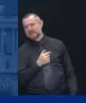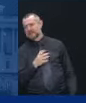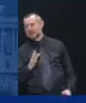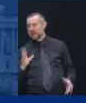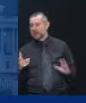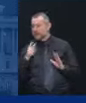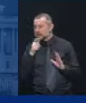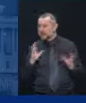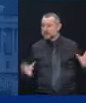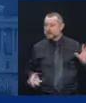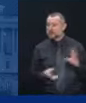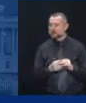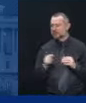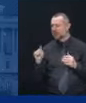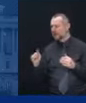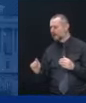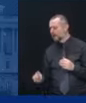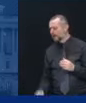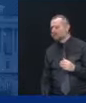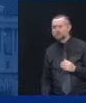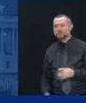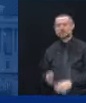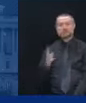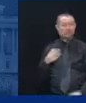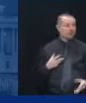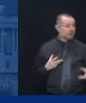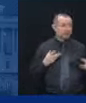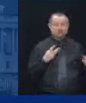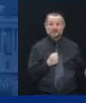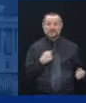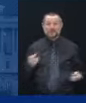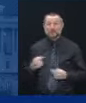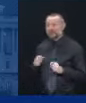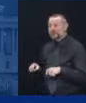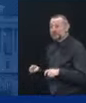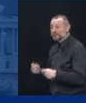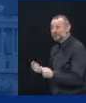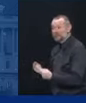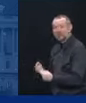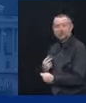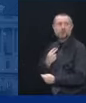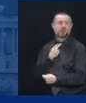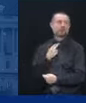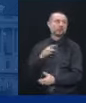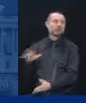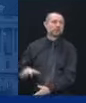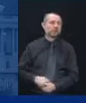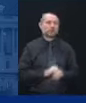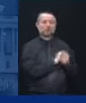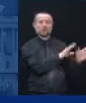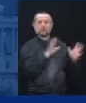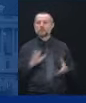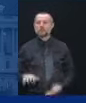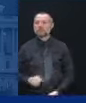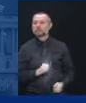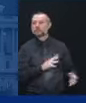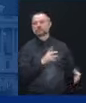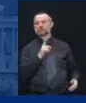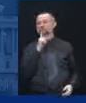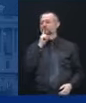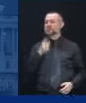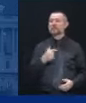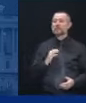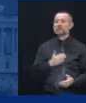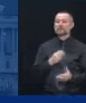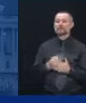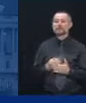care of, and bona fide needs. And it's all about resources, and every day